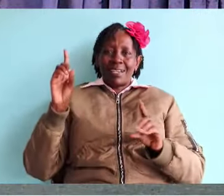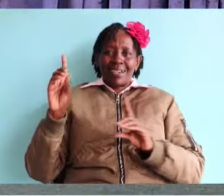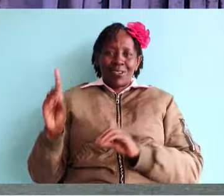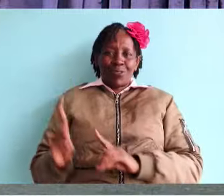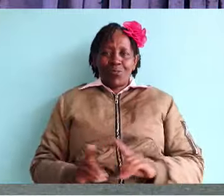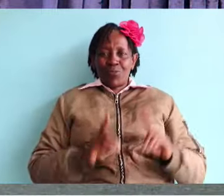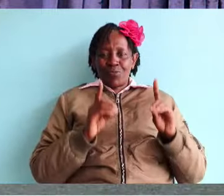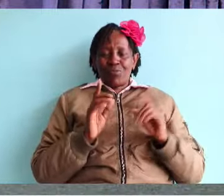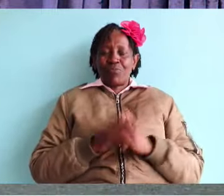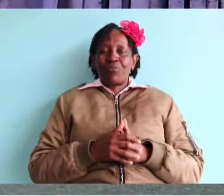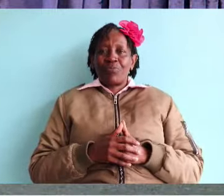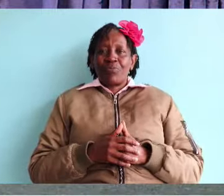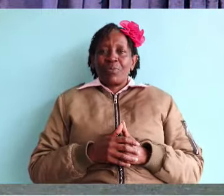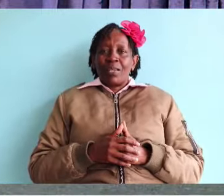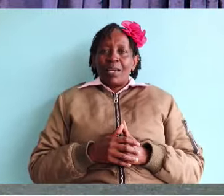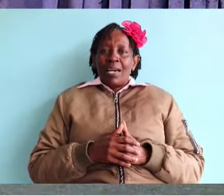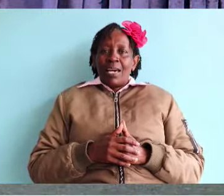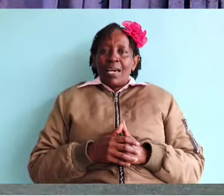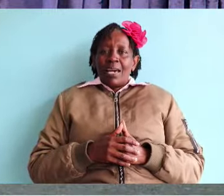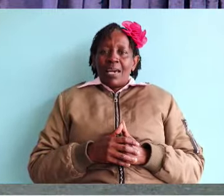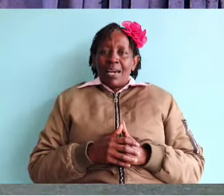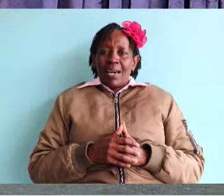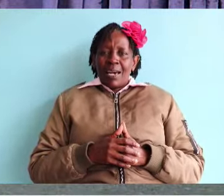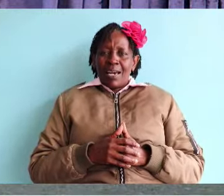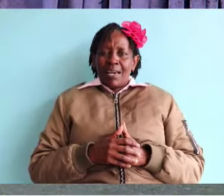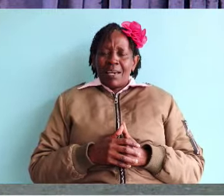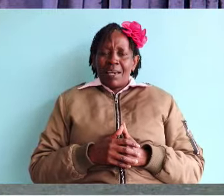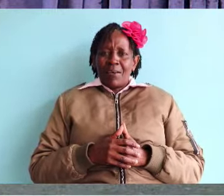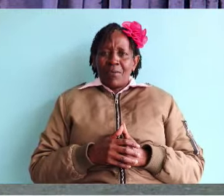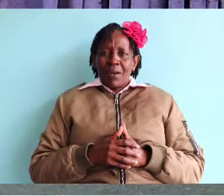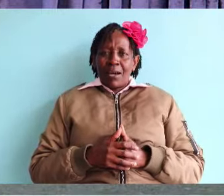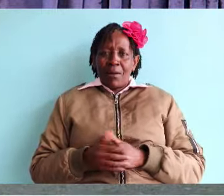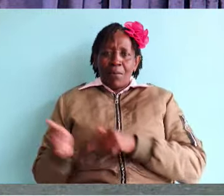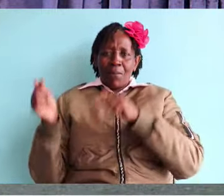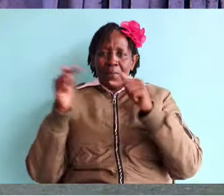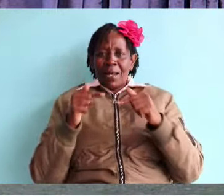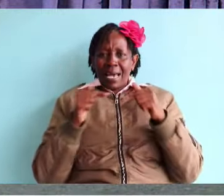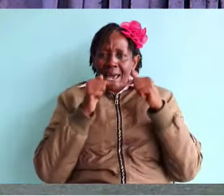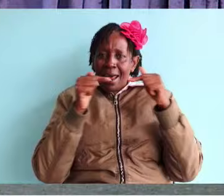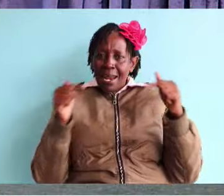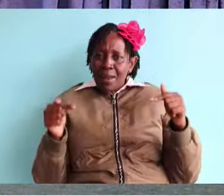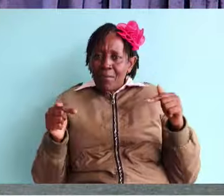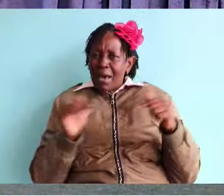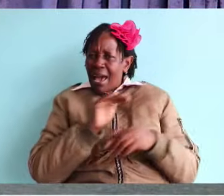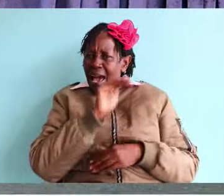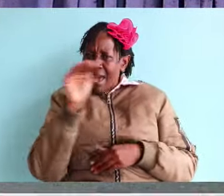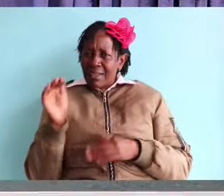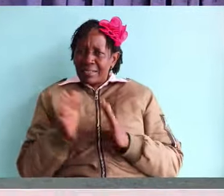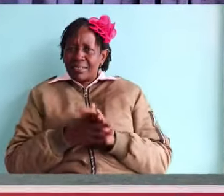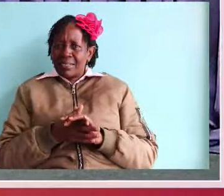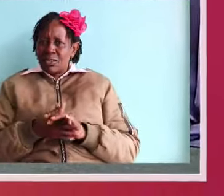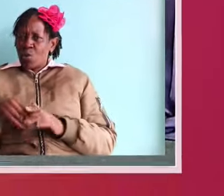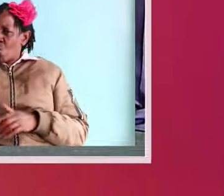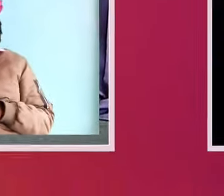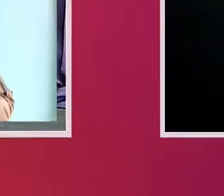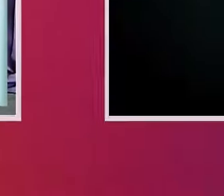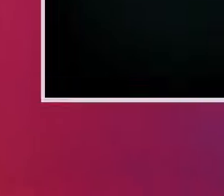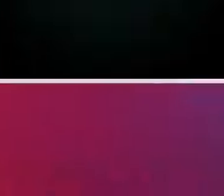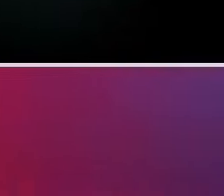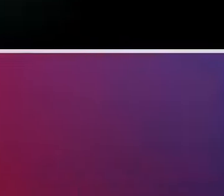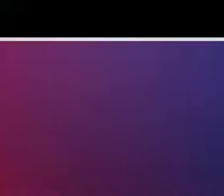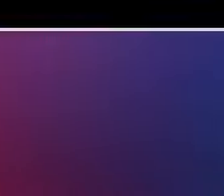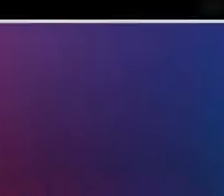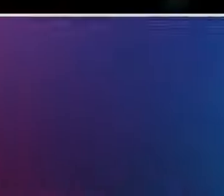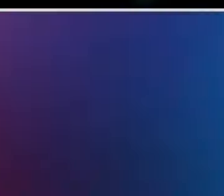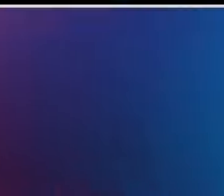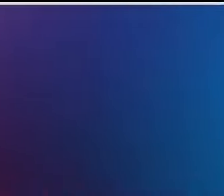that he blames Zeba and Zalmunna about. He was asking them, who did you kill? And